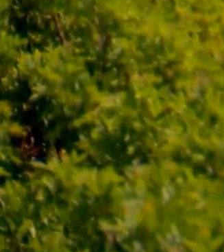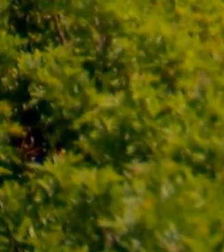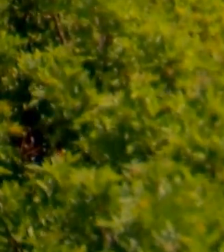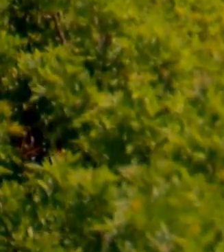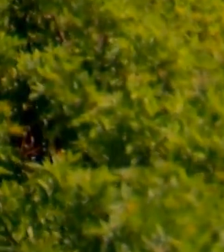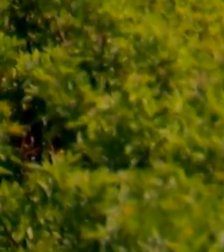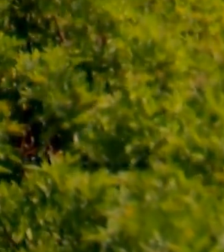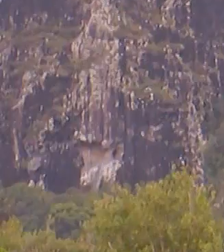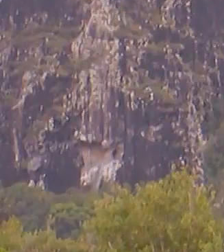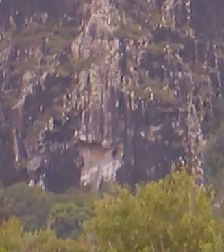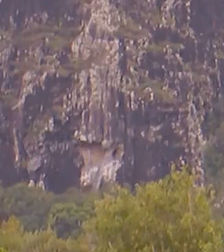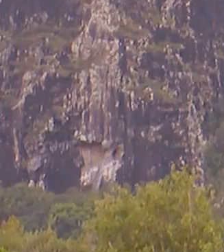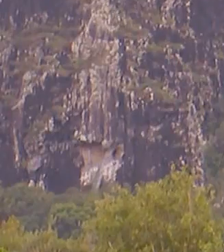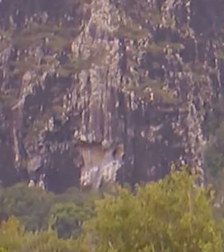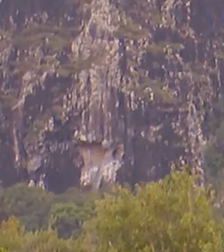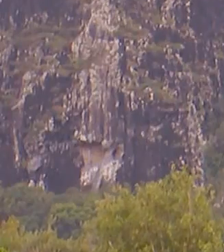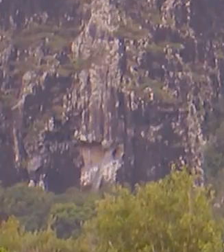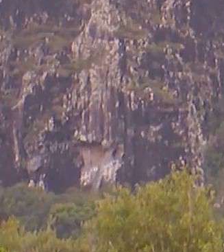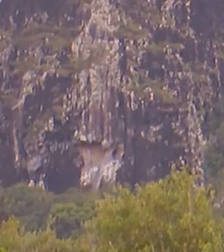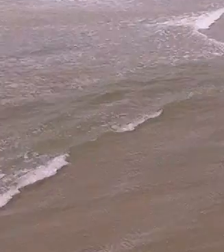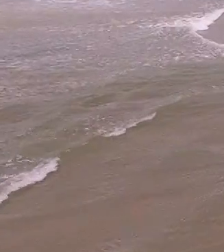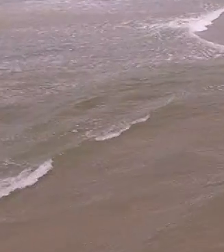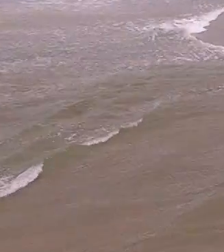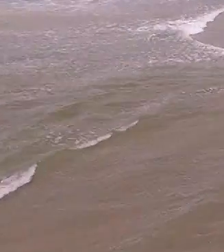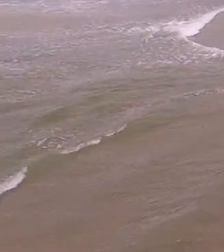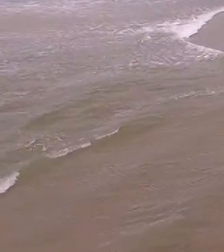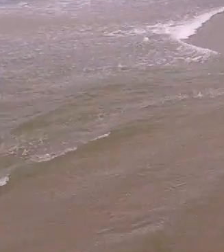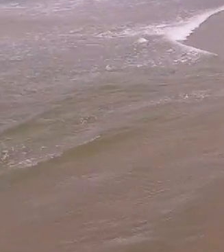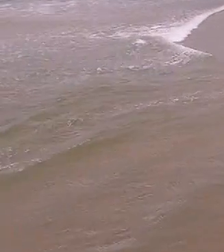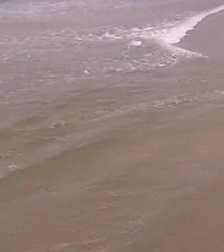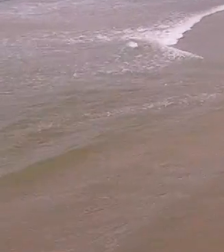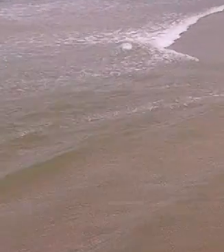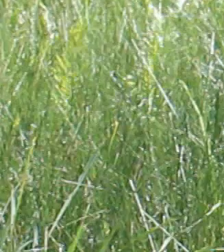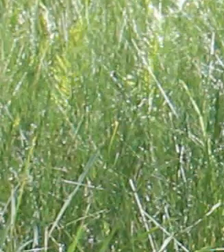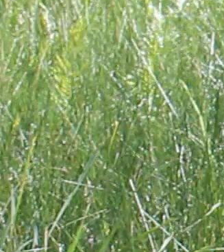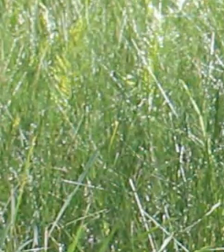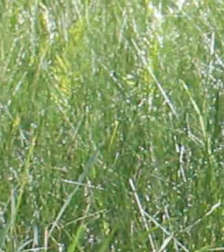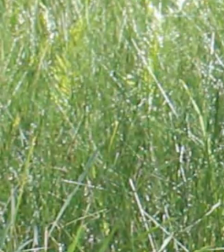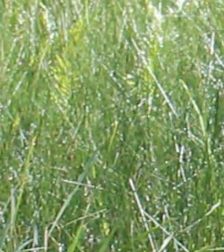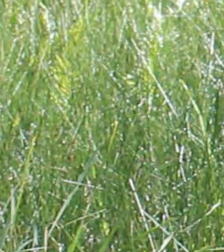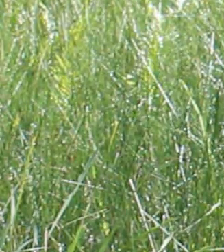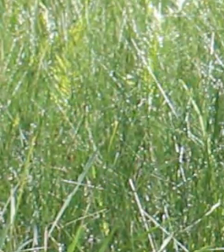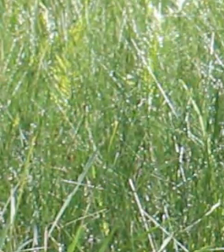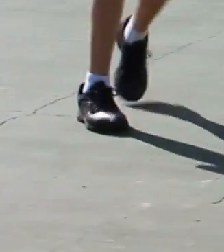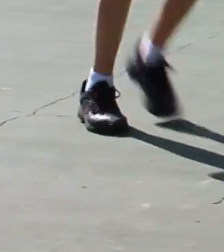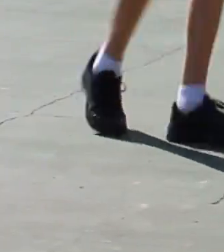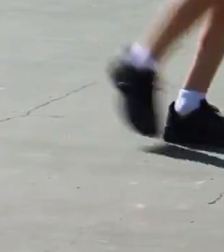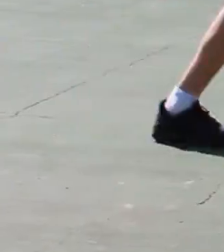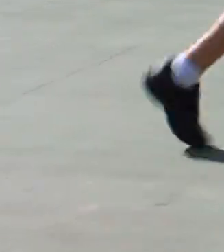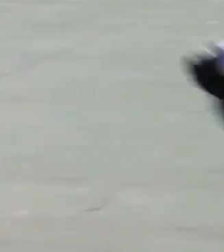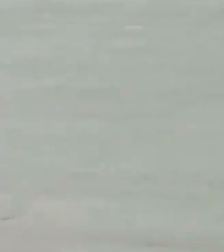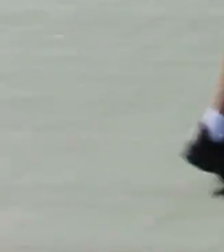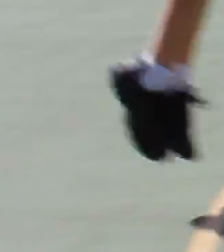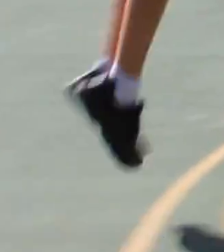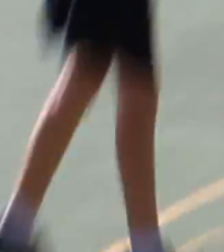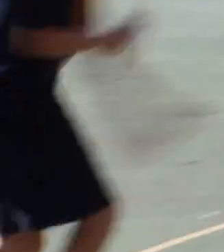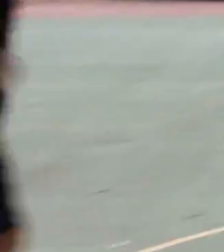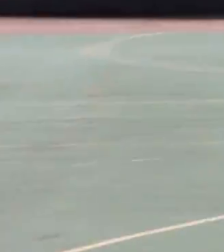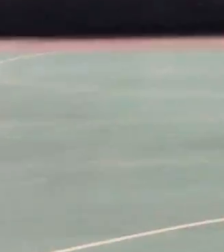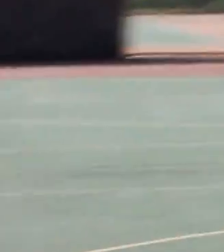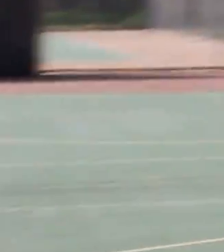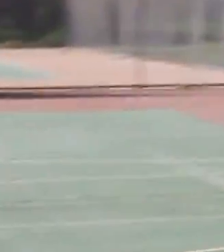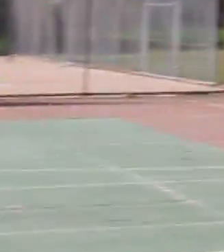Wow, that was interesting. Do you know how tall you are? Have you grown much lately? Maybe later you can ask a family member to measure your height